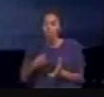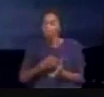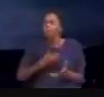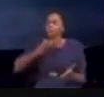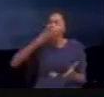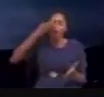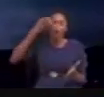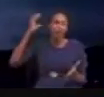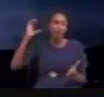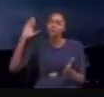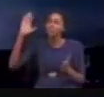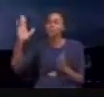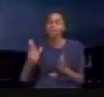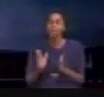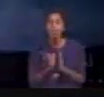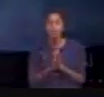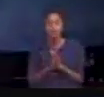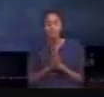Shout out your